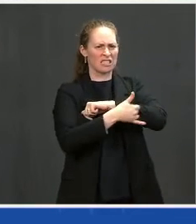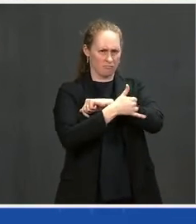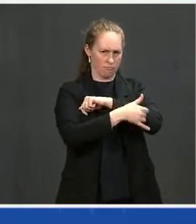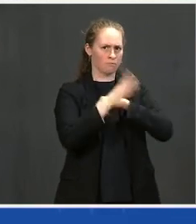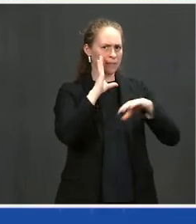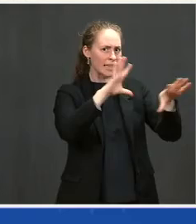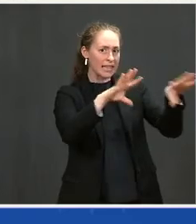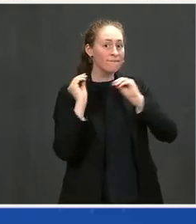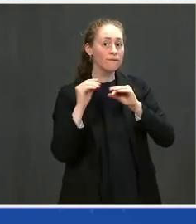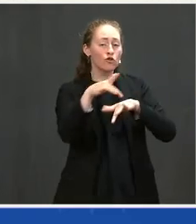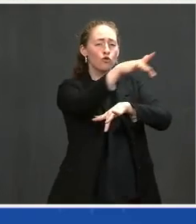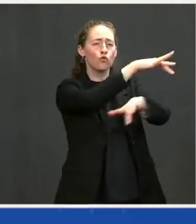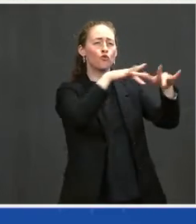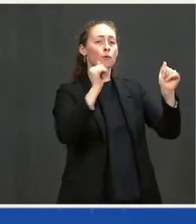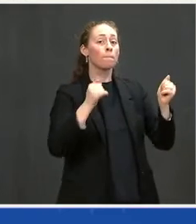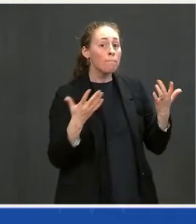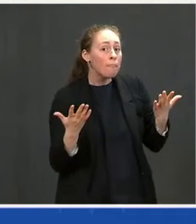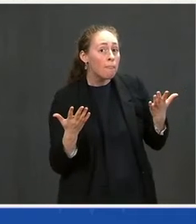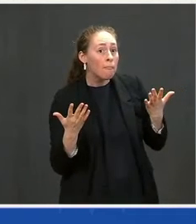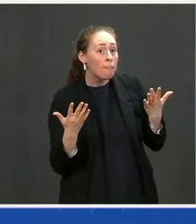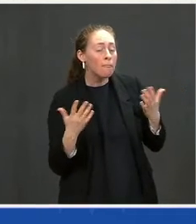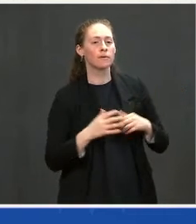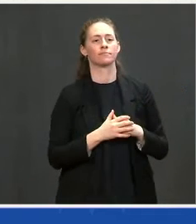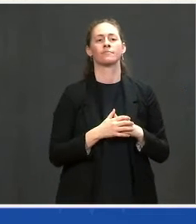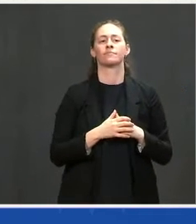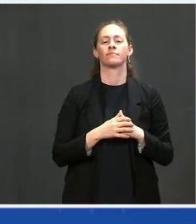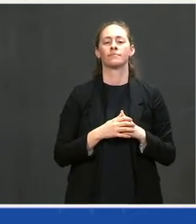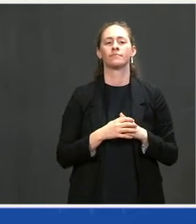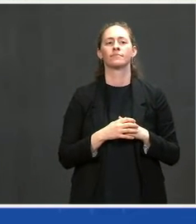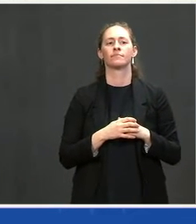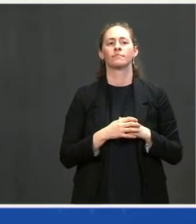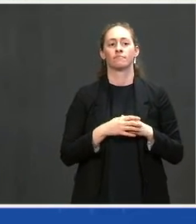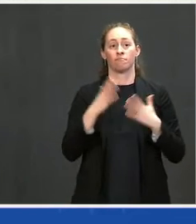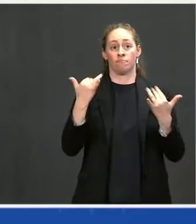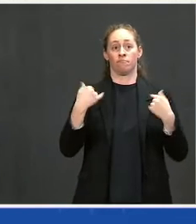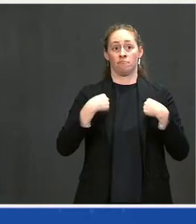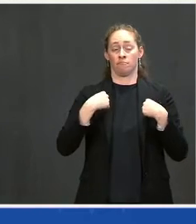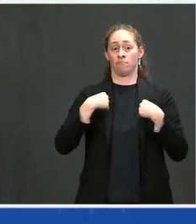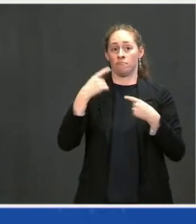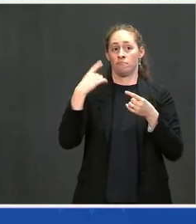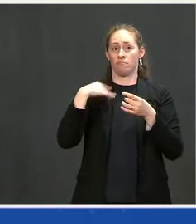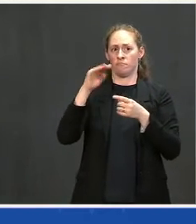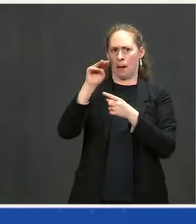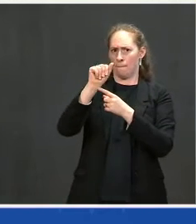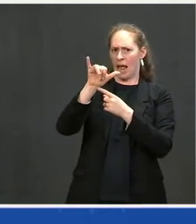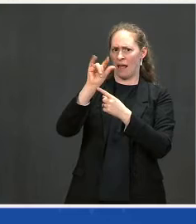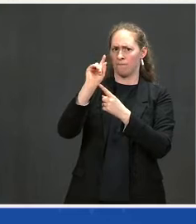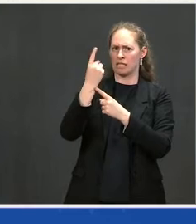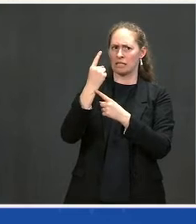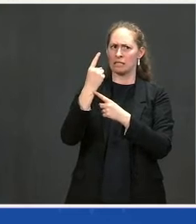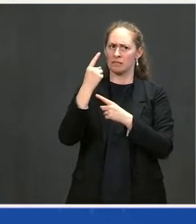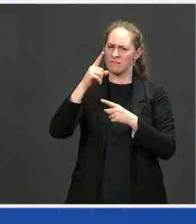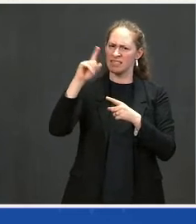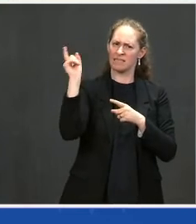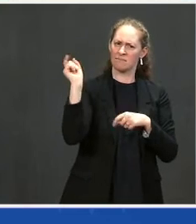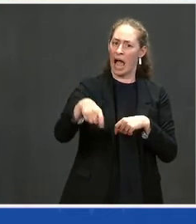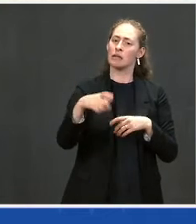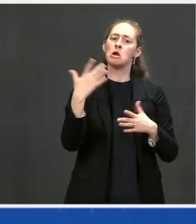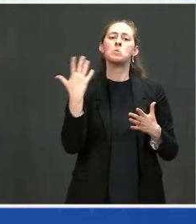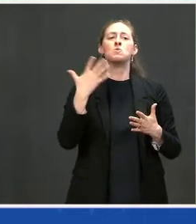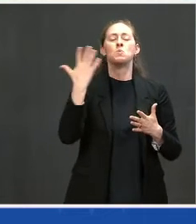May 1 deadline. Just in terms of tactical reasons, it's hard to get those troops